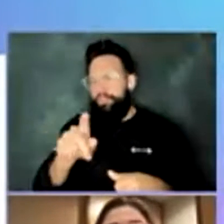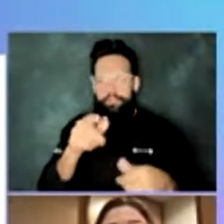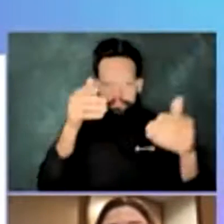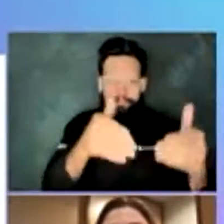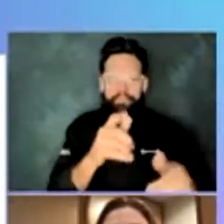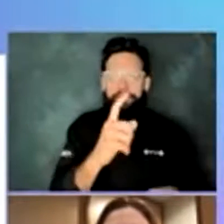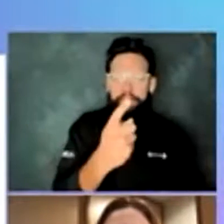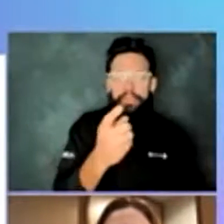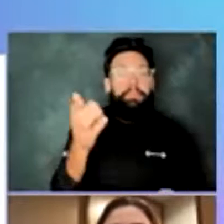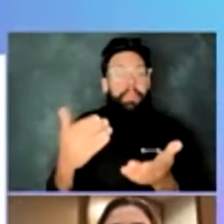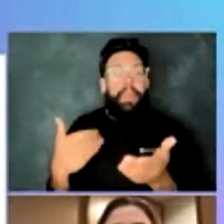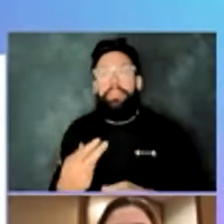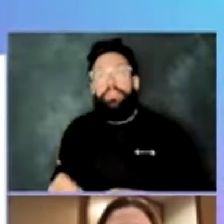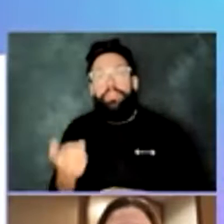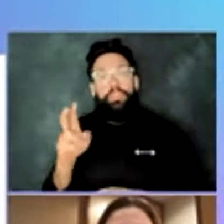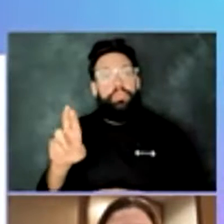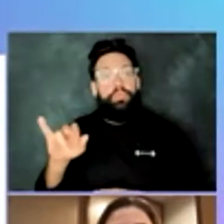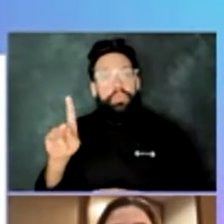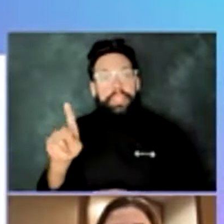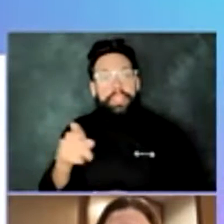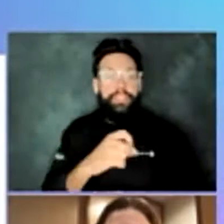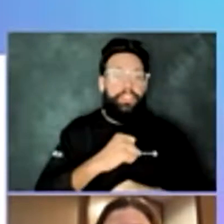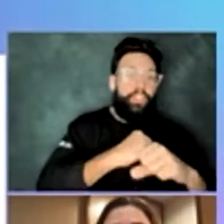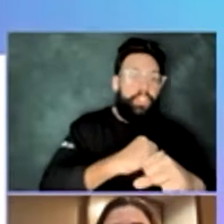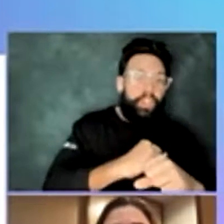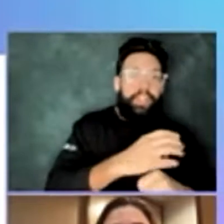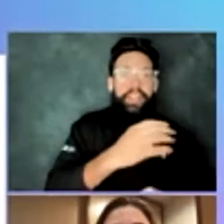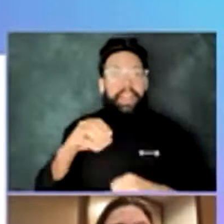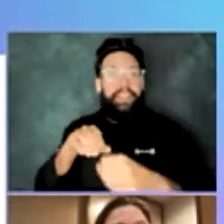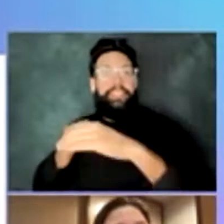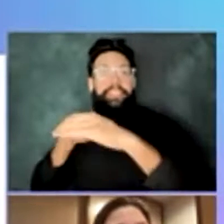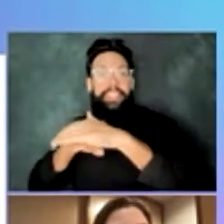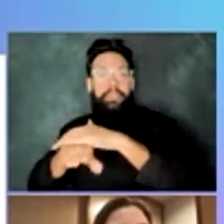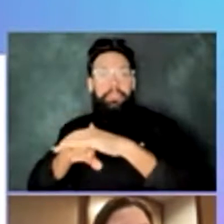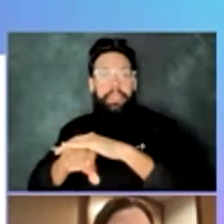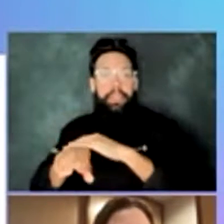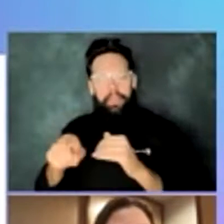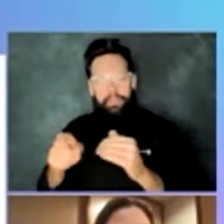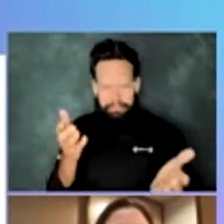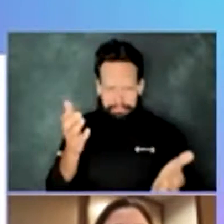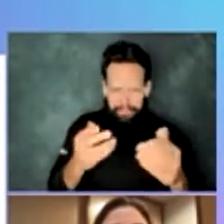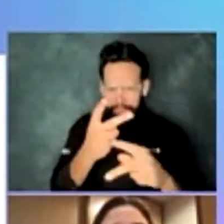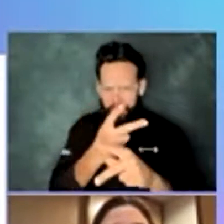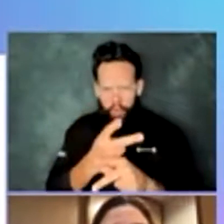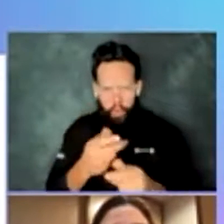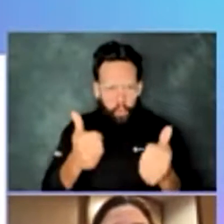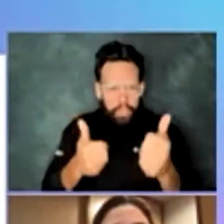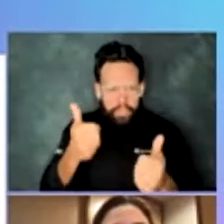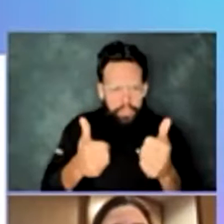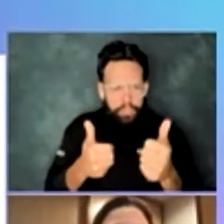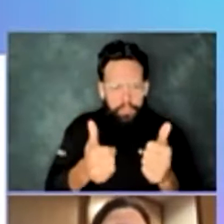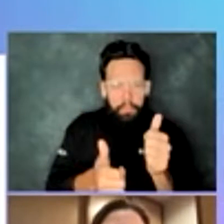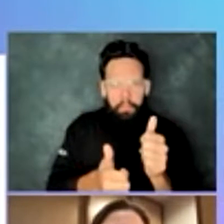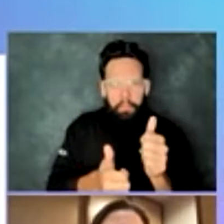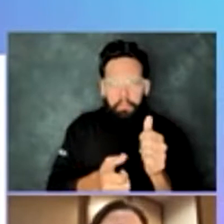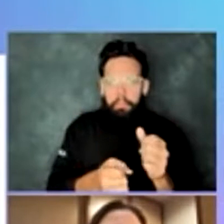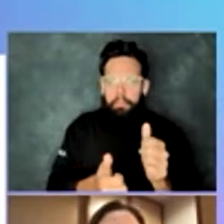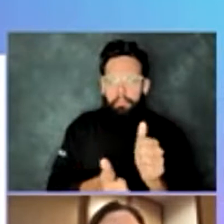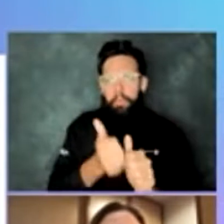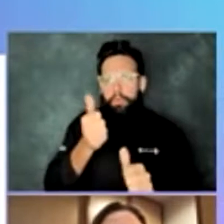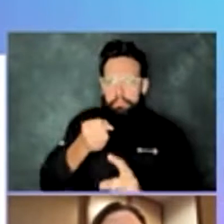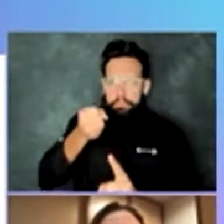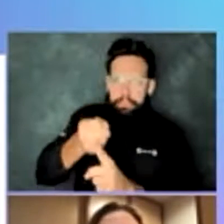they actually need to understand the legal implications of both in order to make the right call. Okay, next